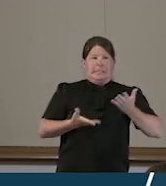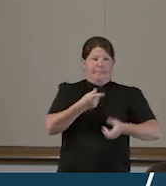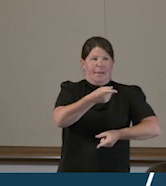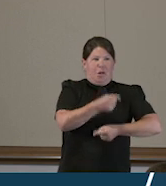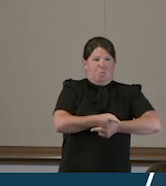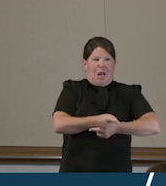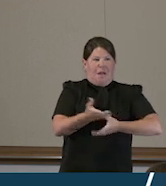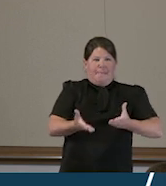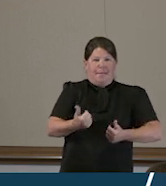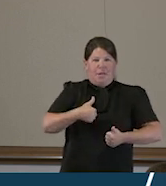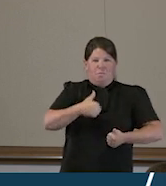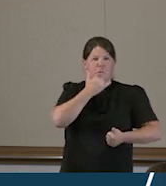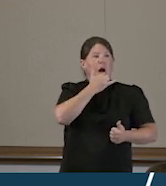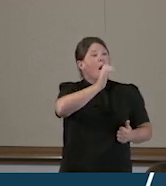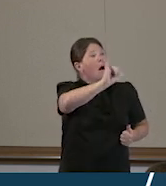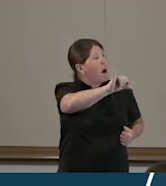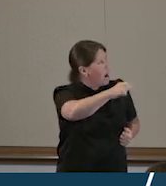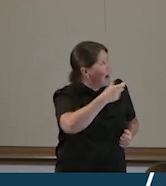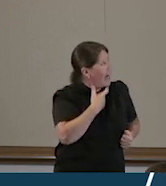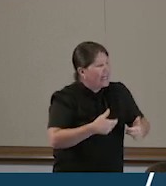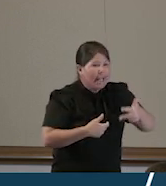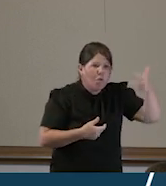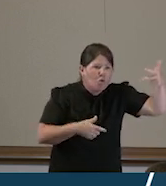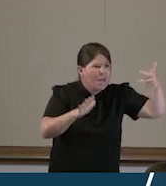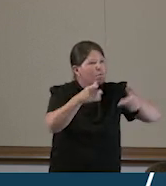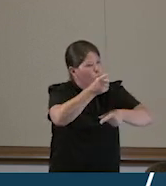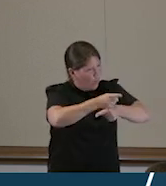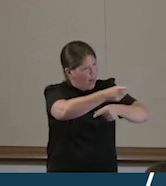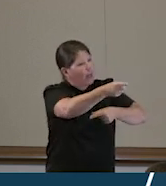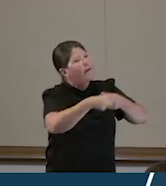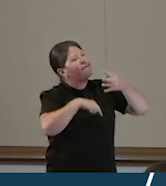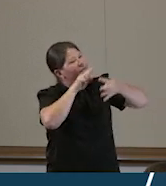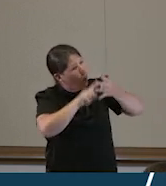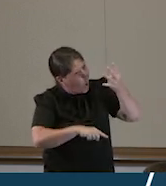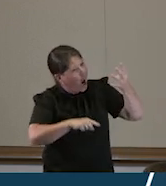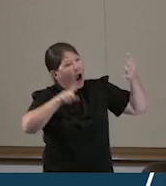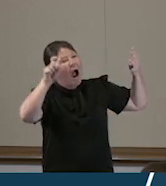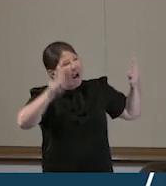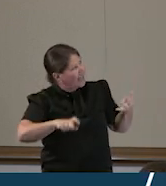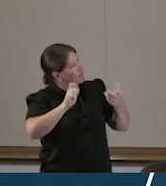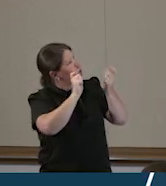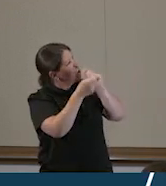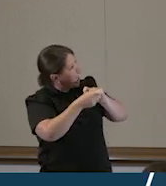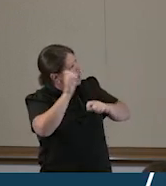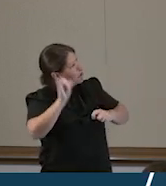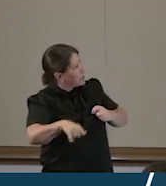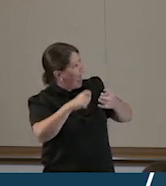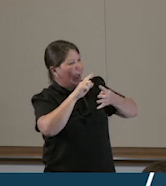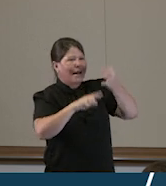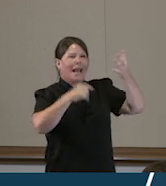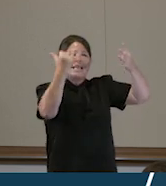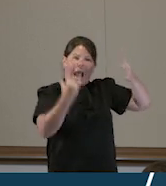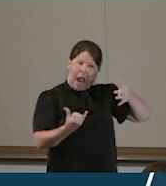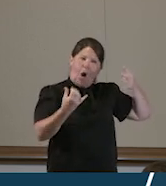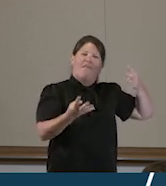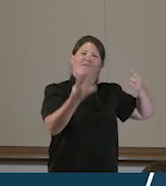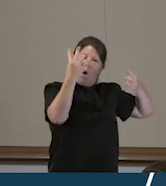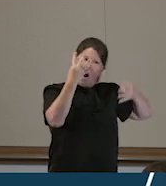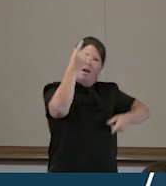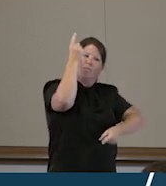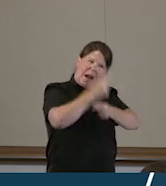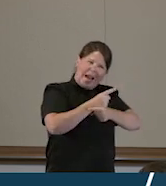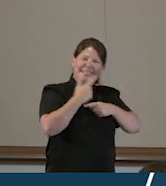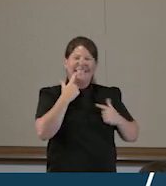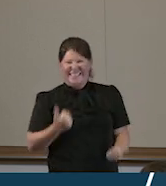Let's see. Oh, there's 4 things to know. I am so sorry. I should have changed that in my title. I